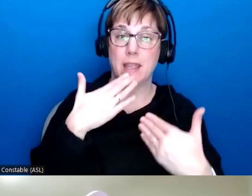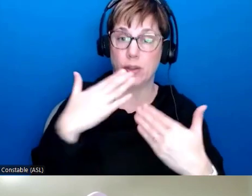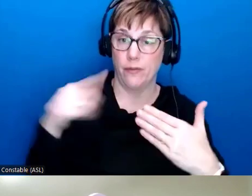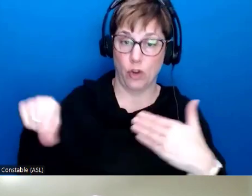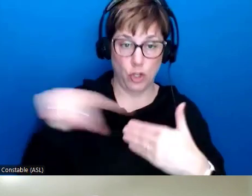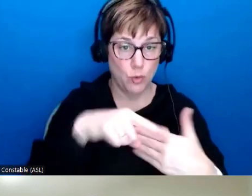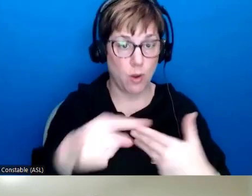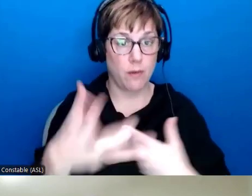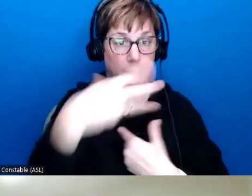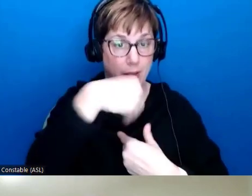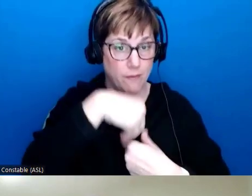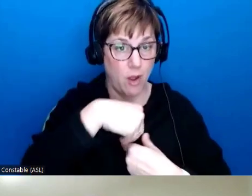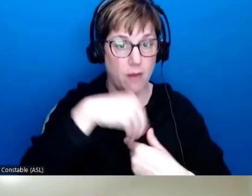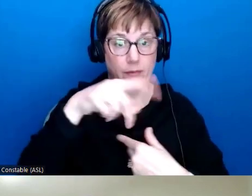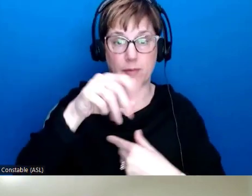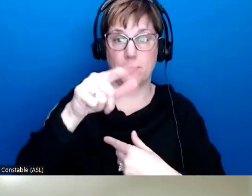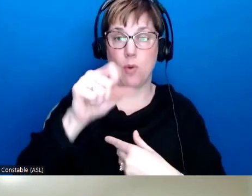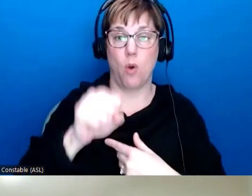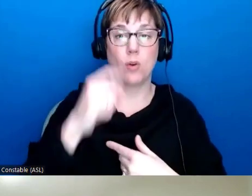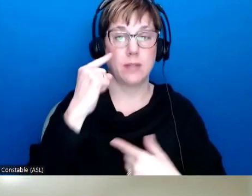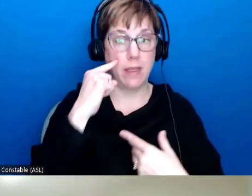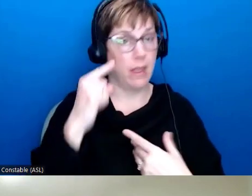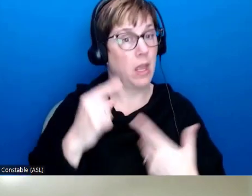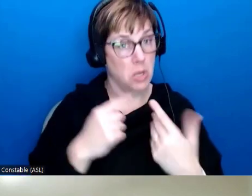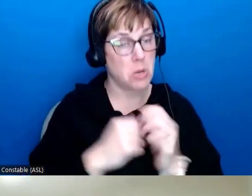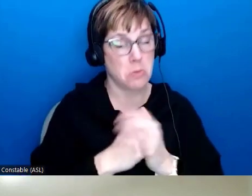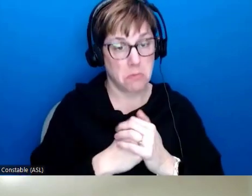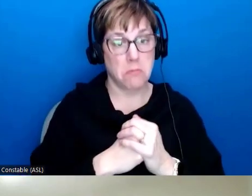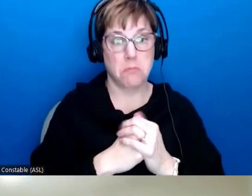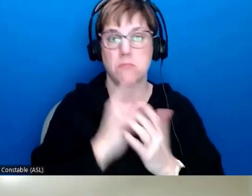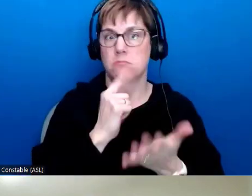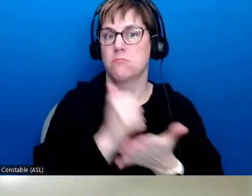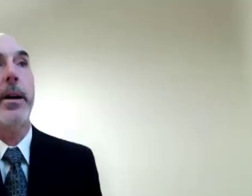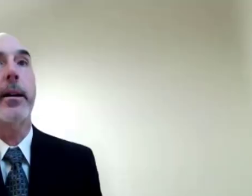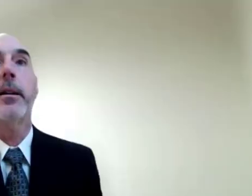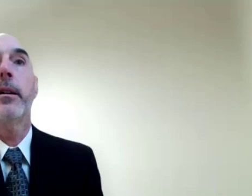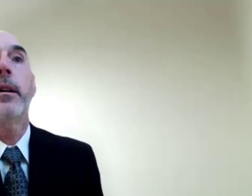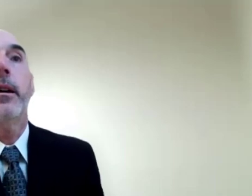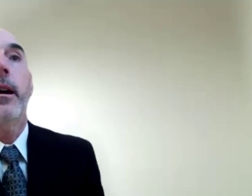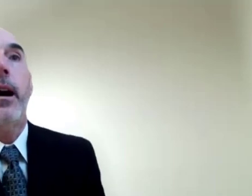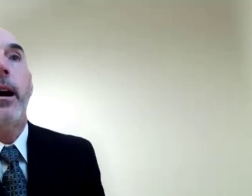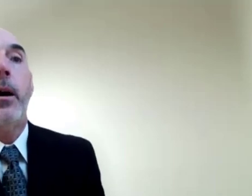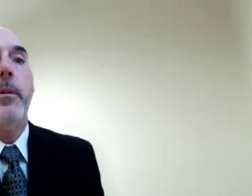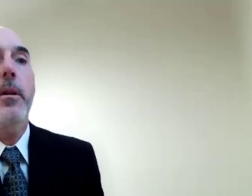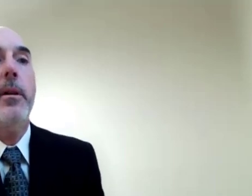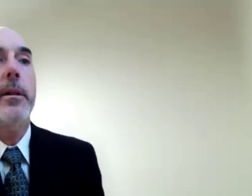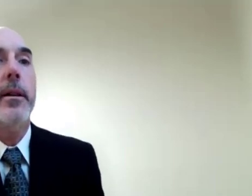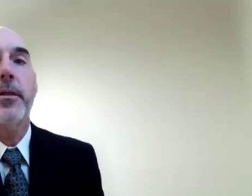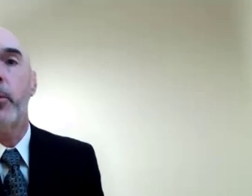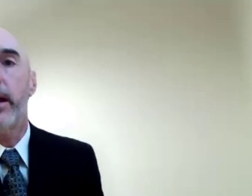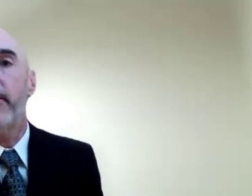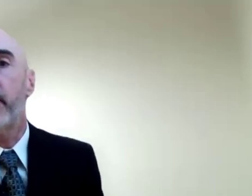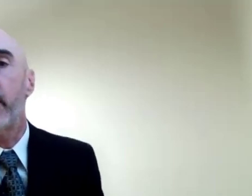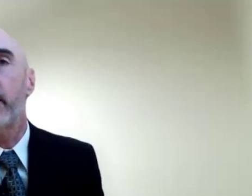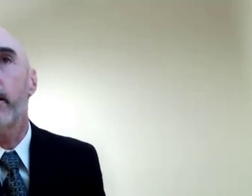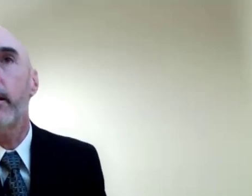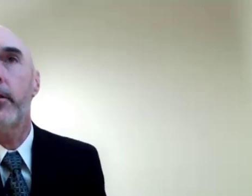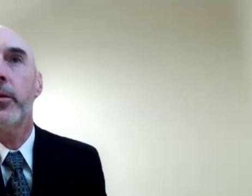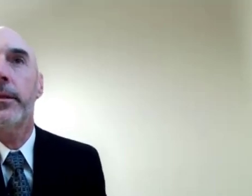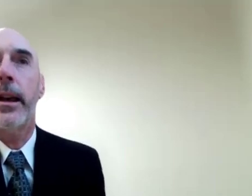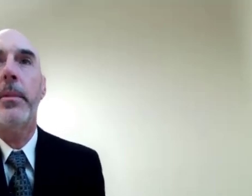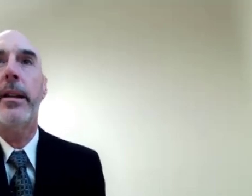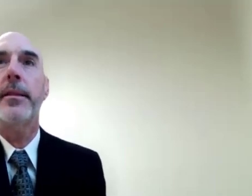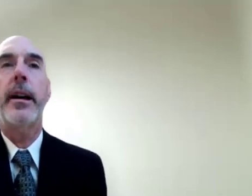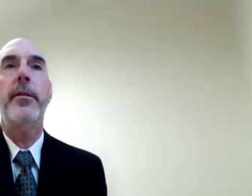for participating in those polls. I think that was very helpful to get some feedback. So we have a little